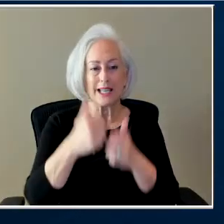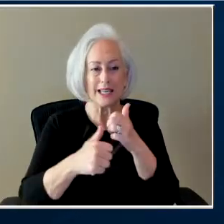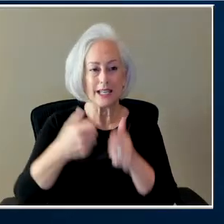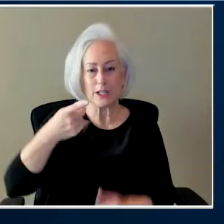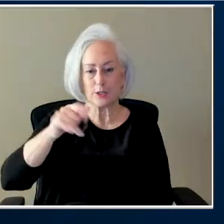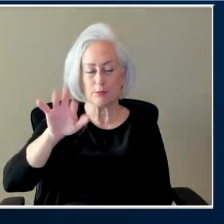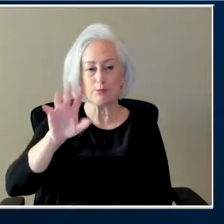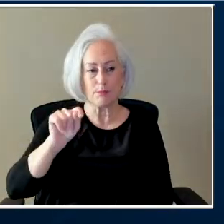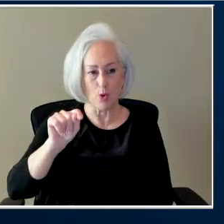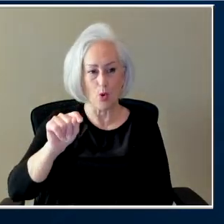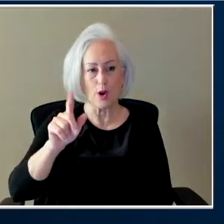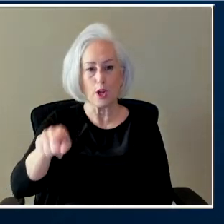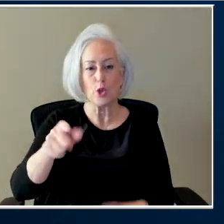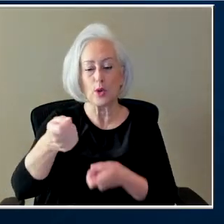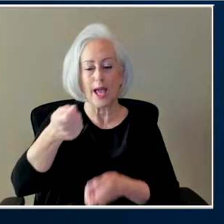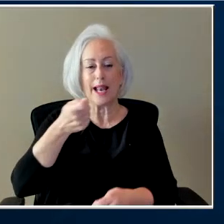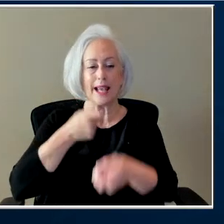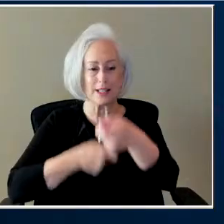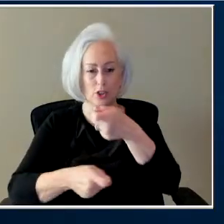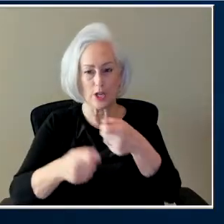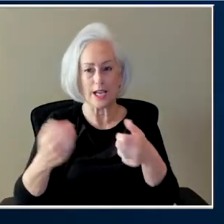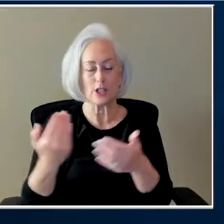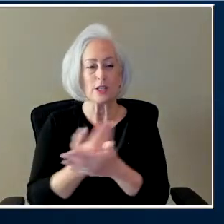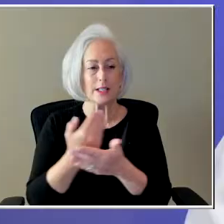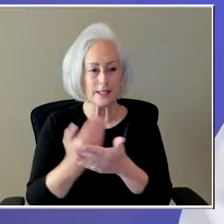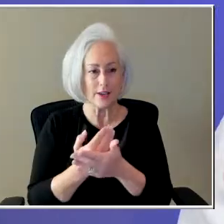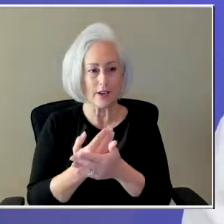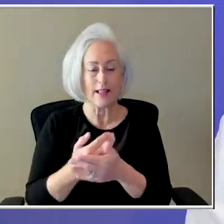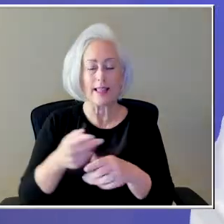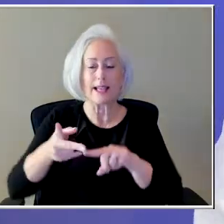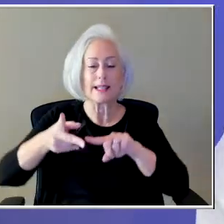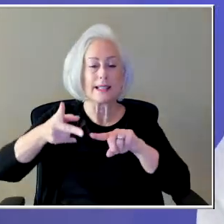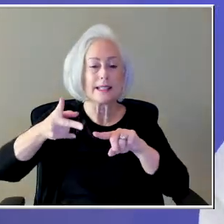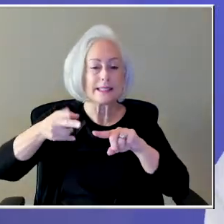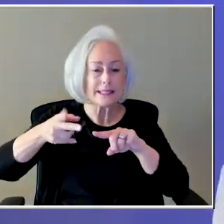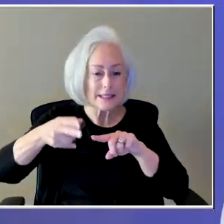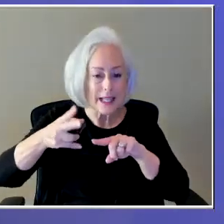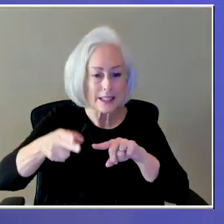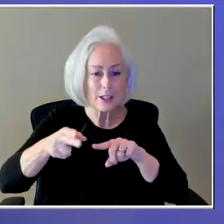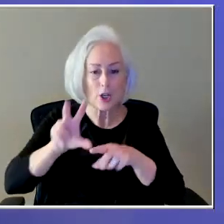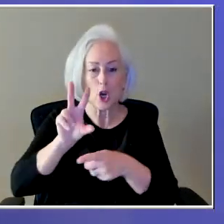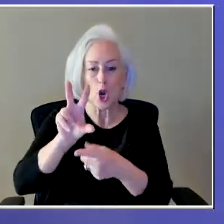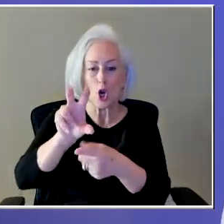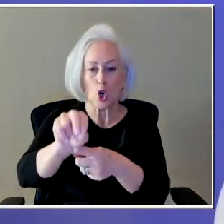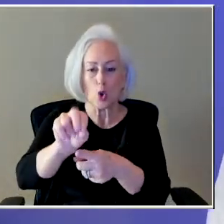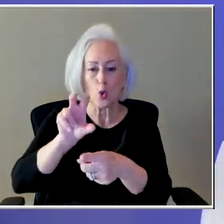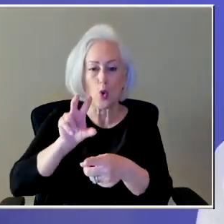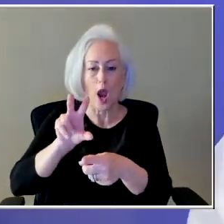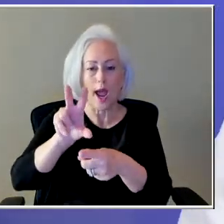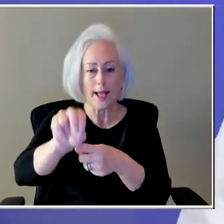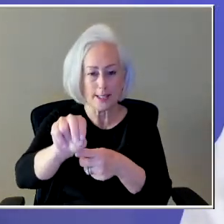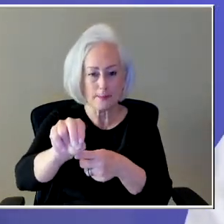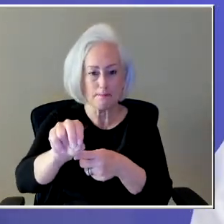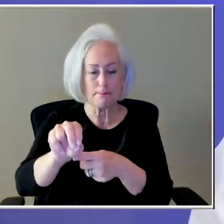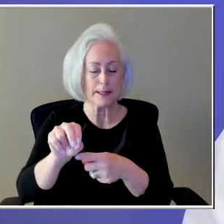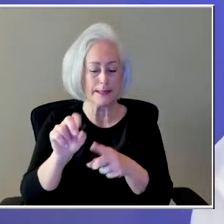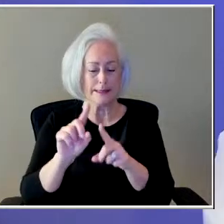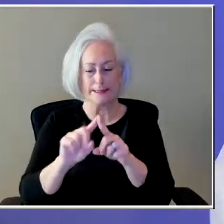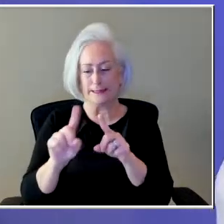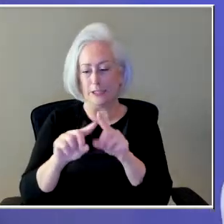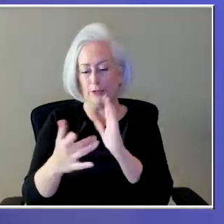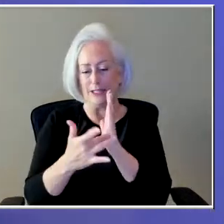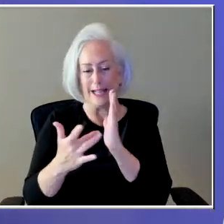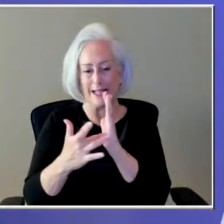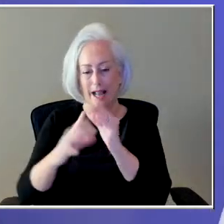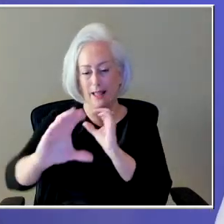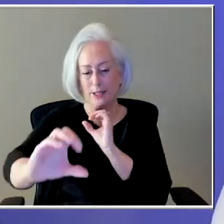2 different instruments. So I can have a scissor, a different type of grasper, some sort of energy technology there. So, for the surgery I do, for